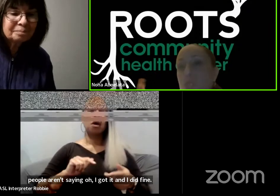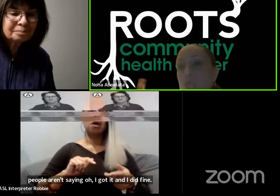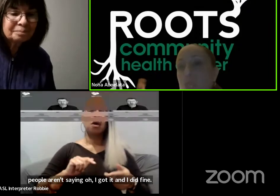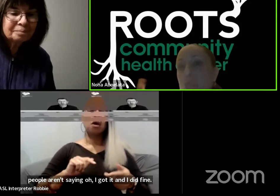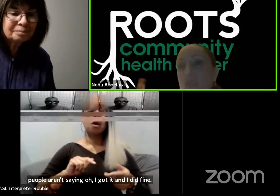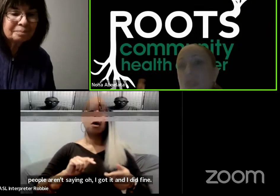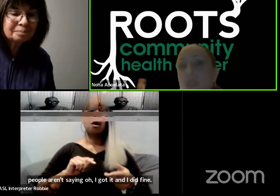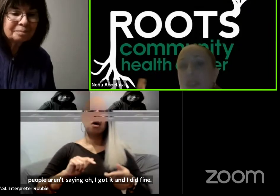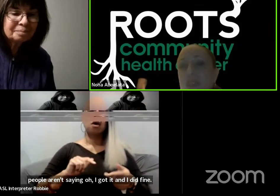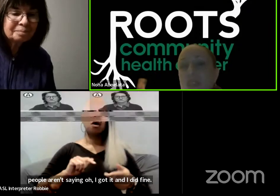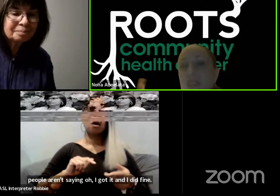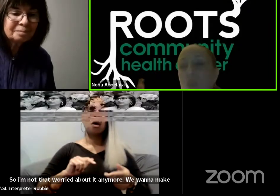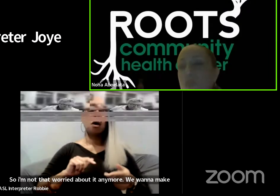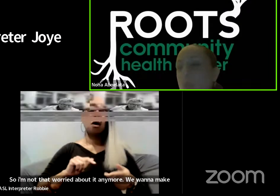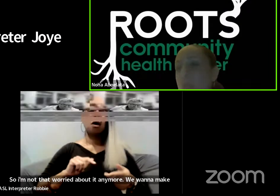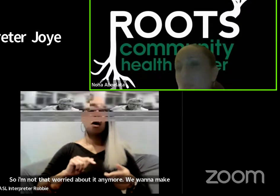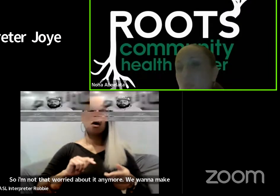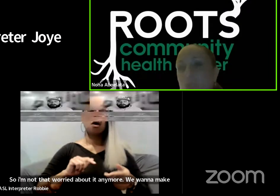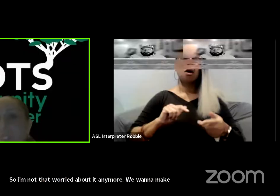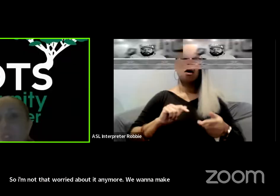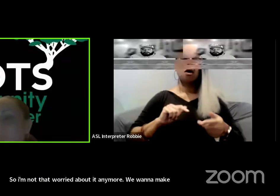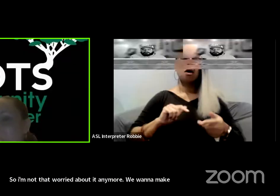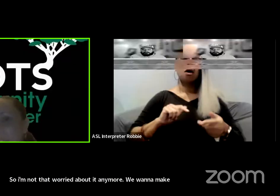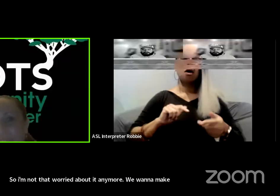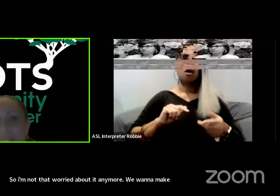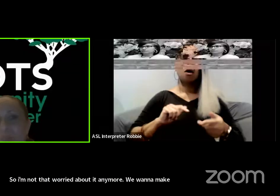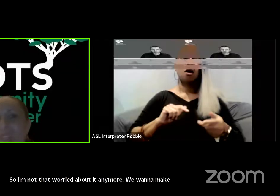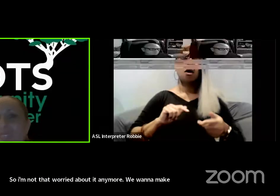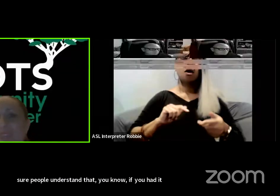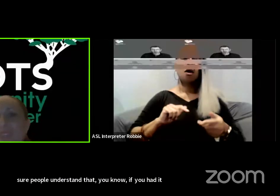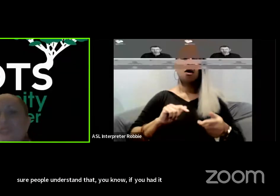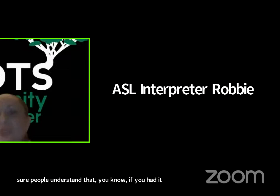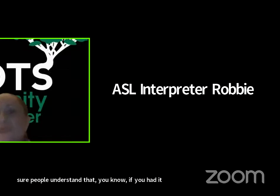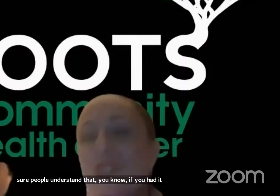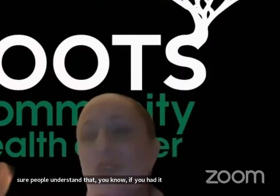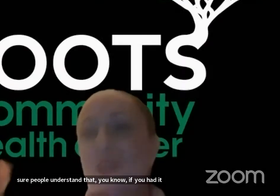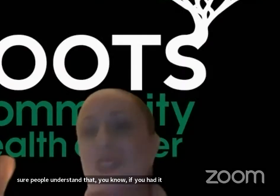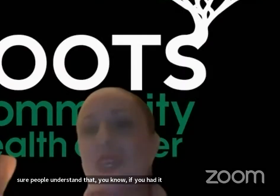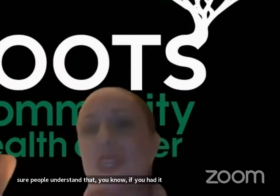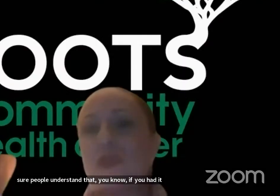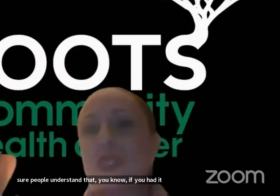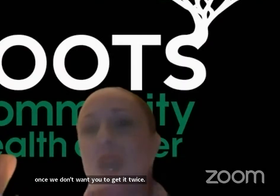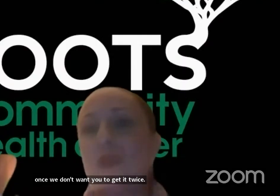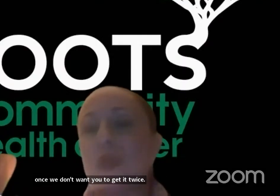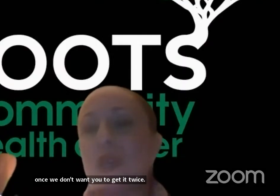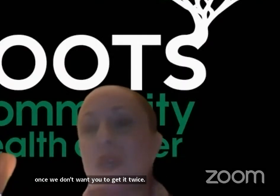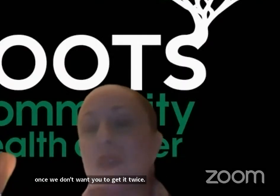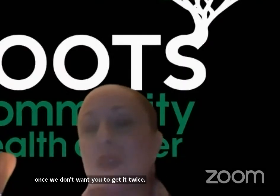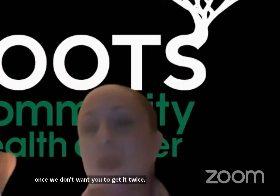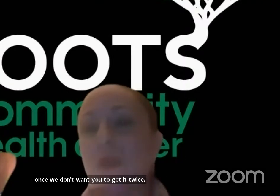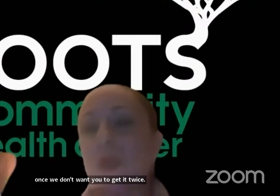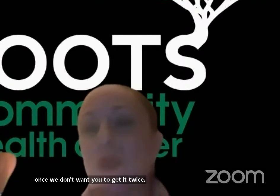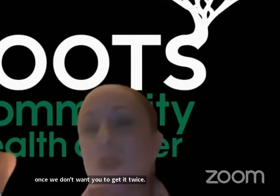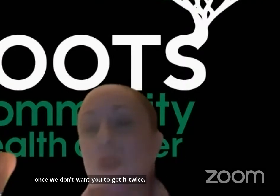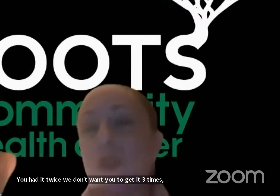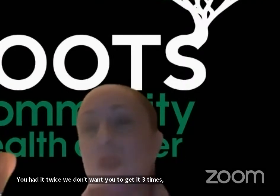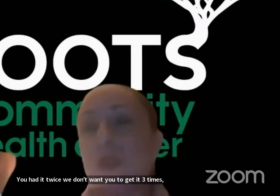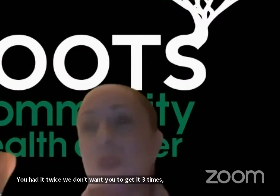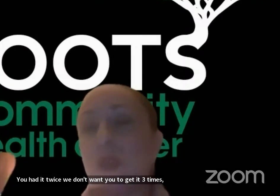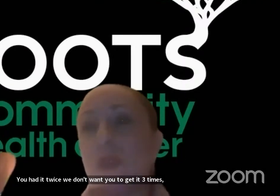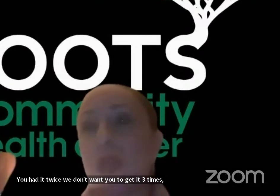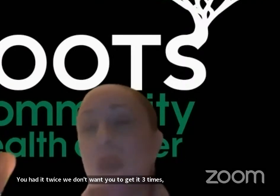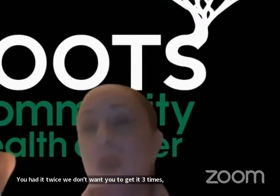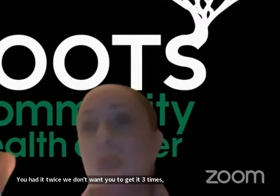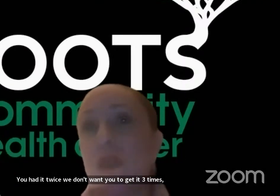people understand that, if you had it once, we don't want you to get it twice. You had it twice, we don't want you to get it 3 times, because there